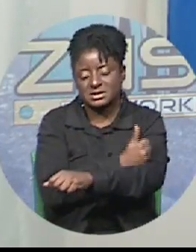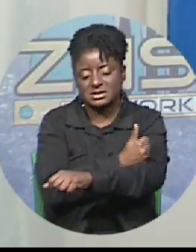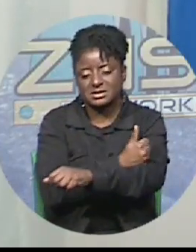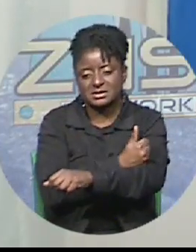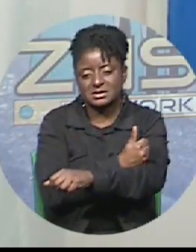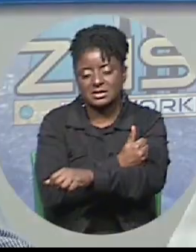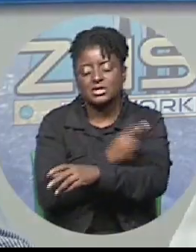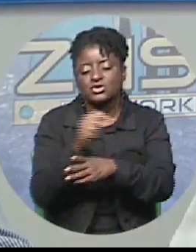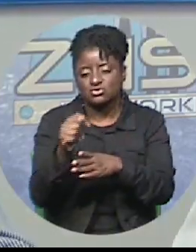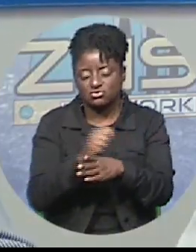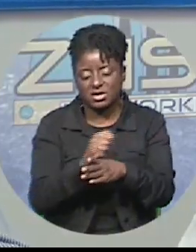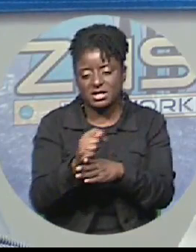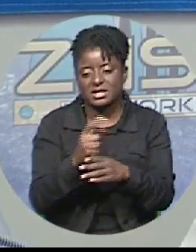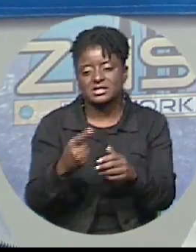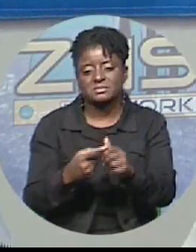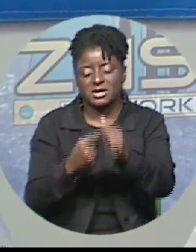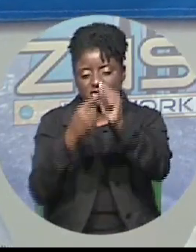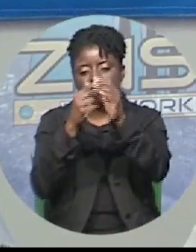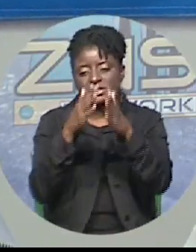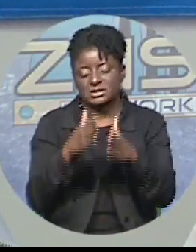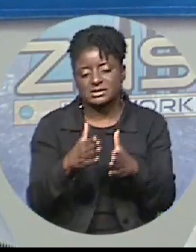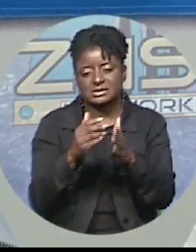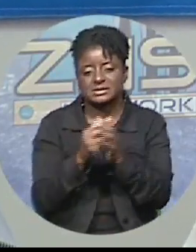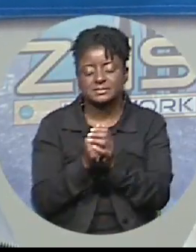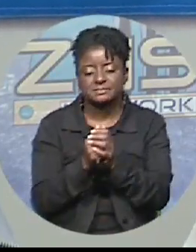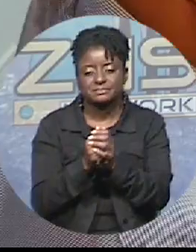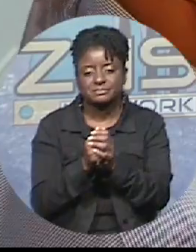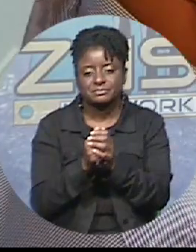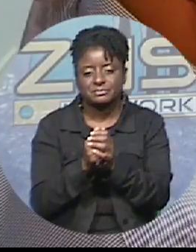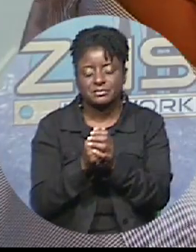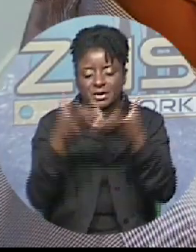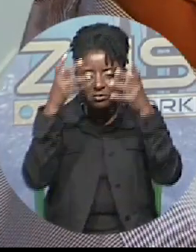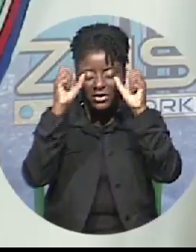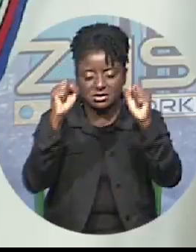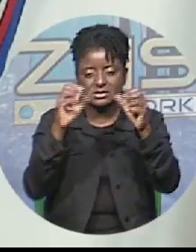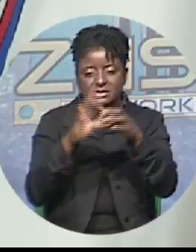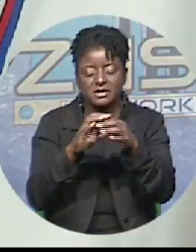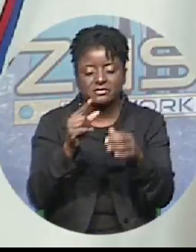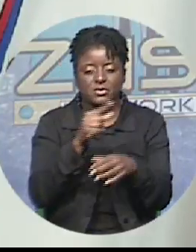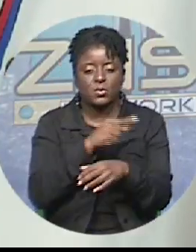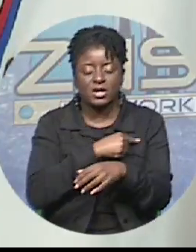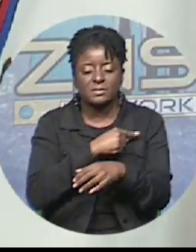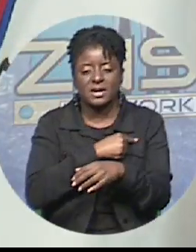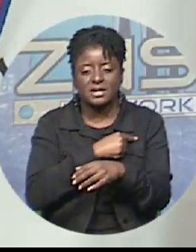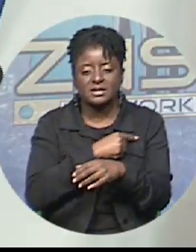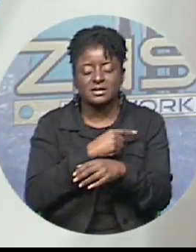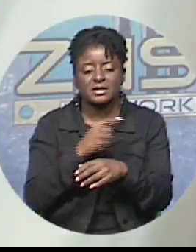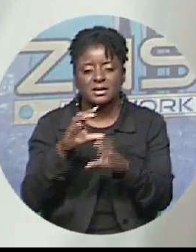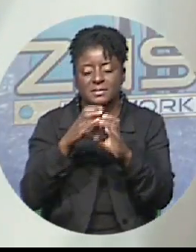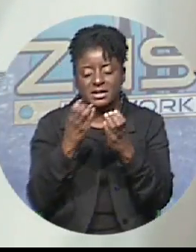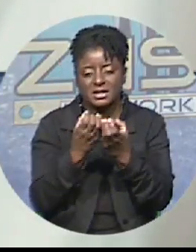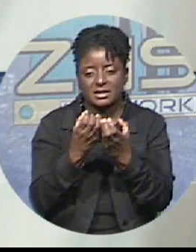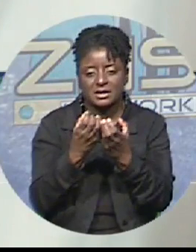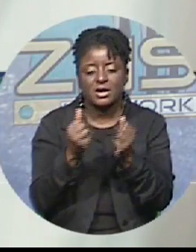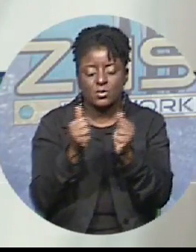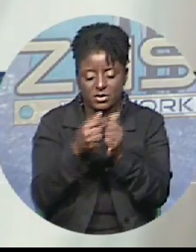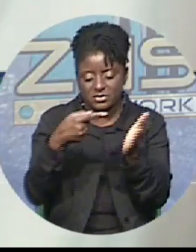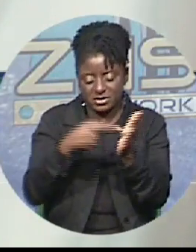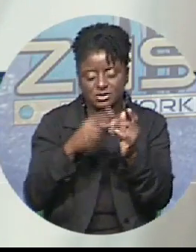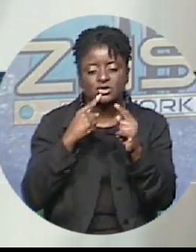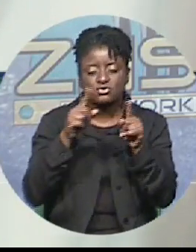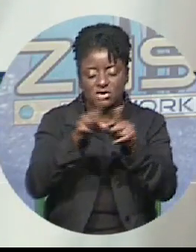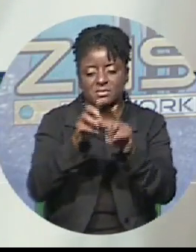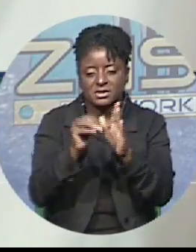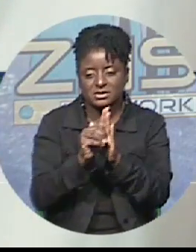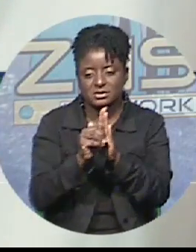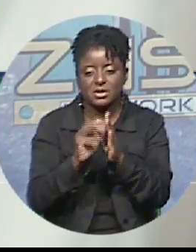training of specialists. President of the Guatemalan Olympic Committee, Gerardo Aguayo. With this agreement, we are going to develop